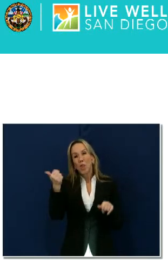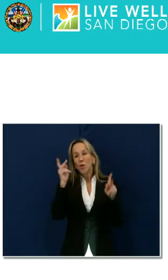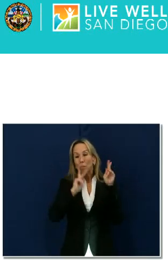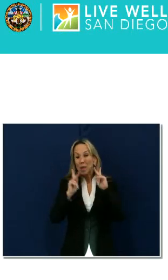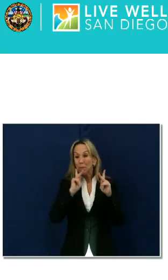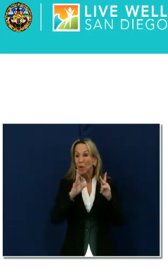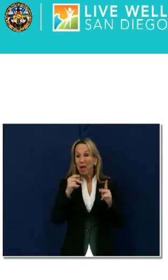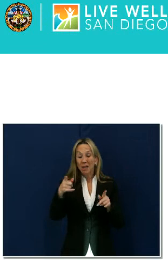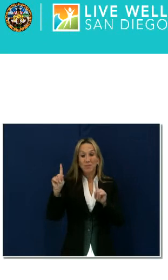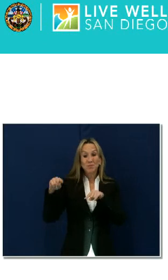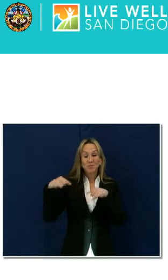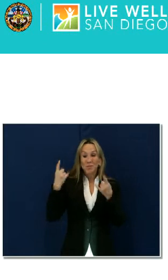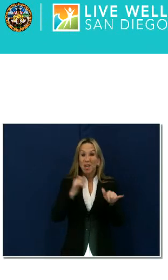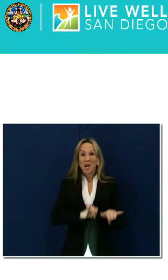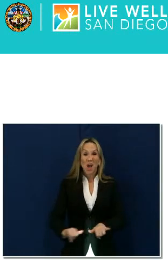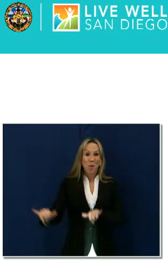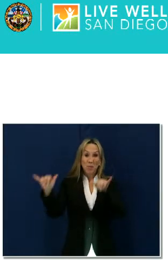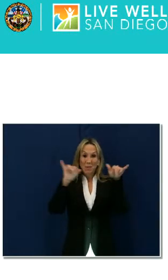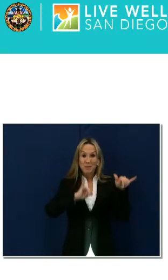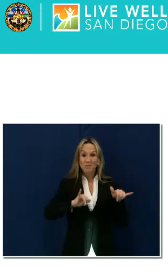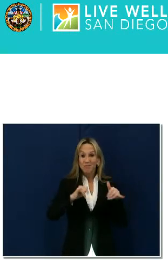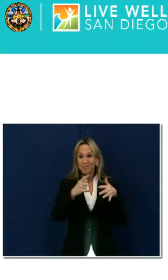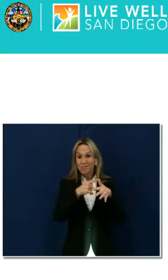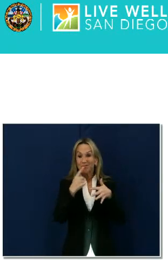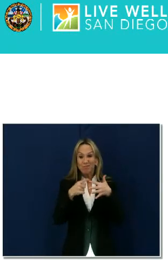these are the common